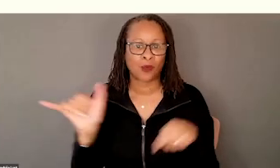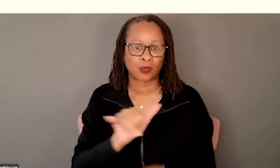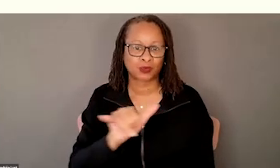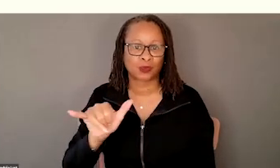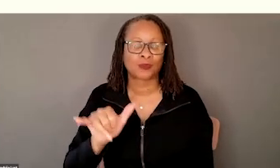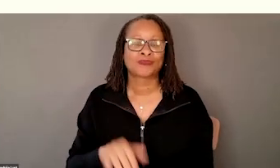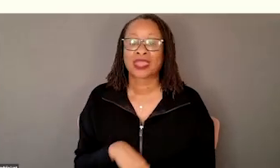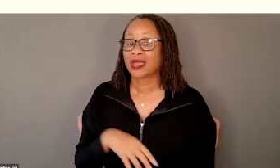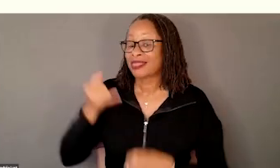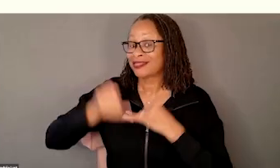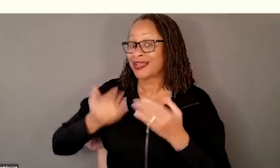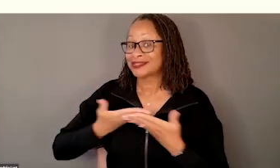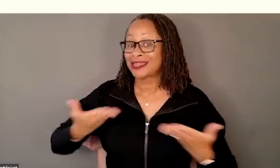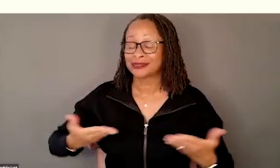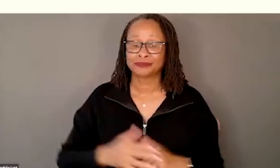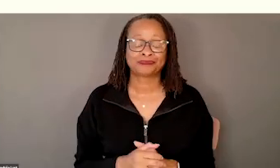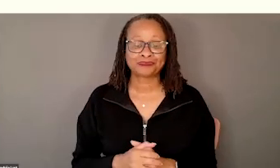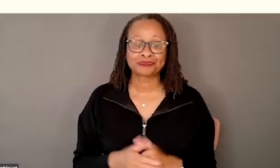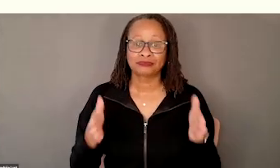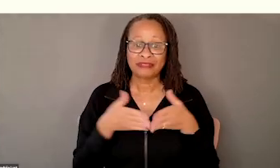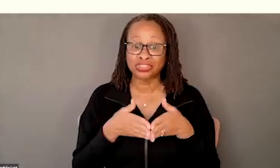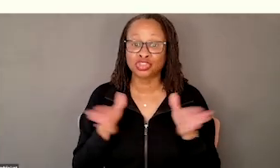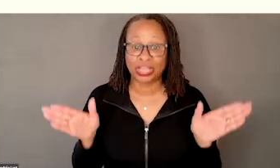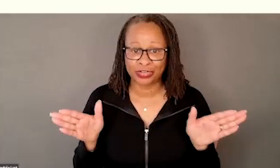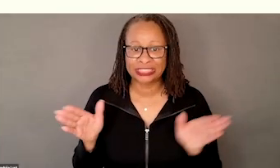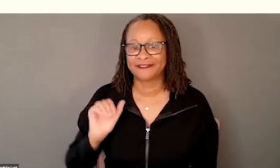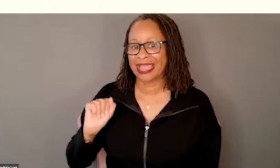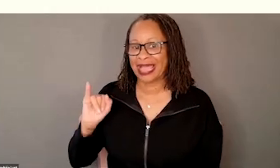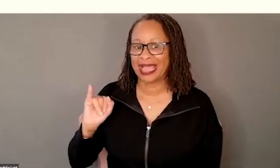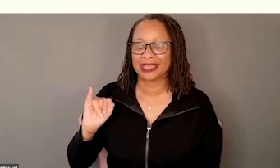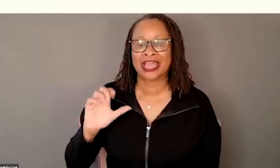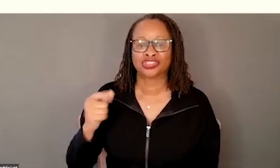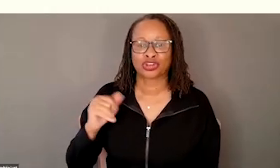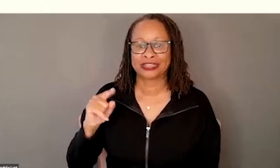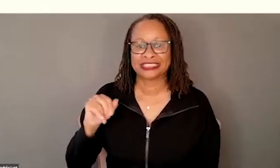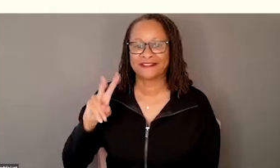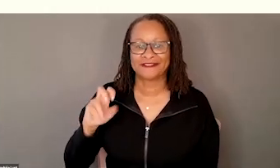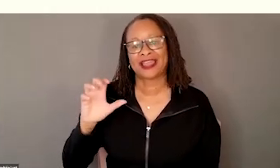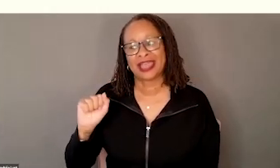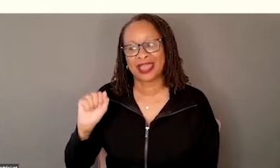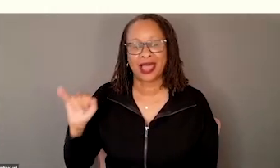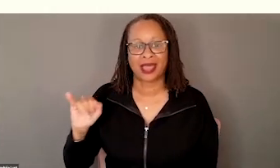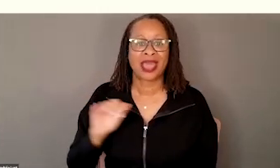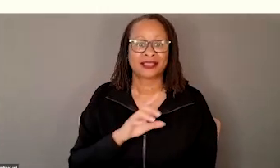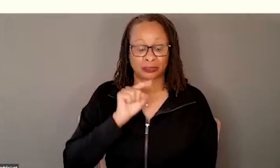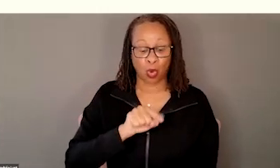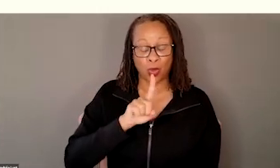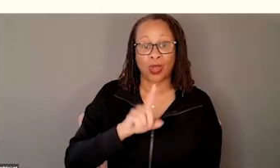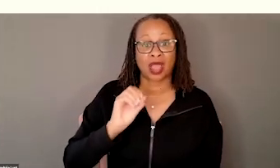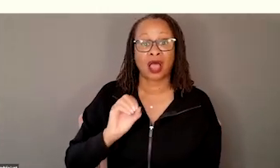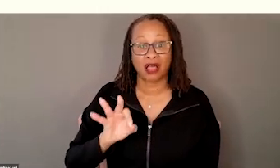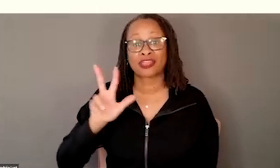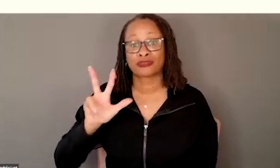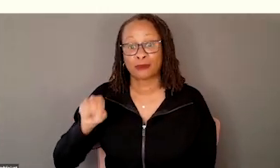then the last thing is generative AI, which is the point one of the 3.1. And this is a